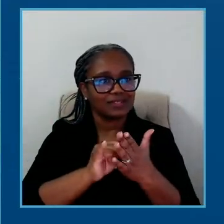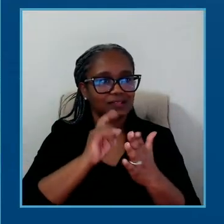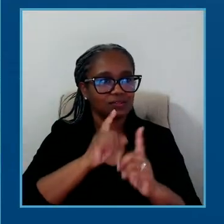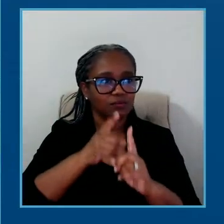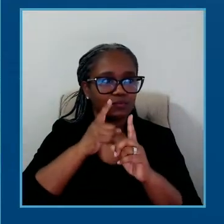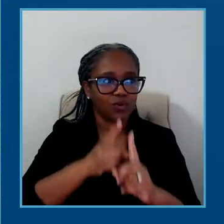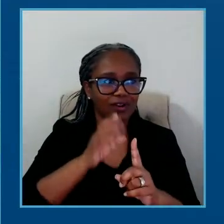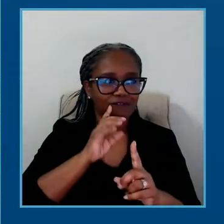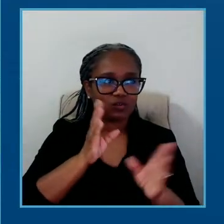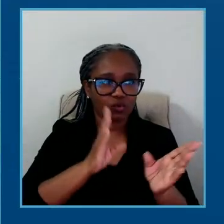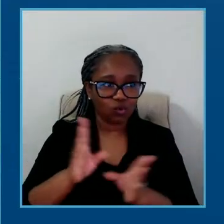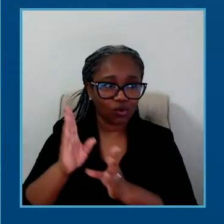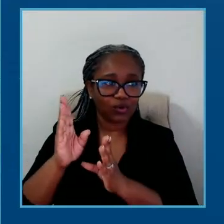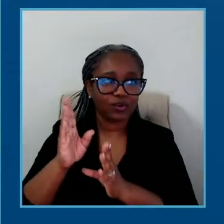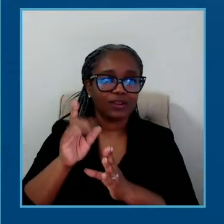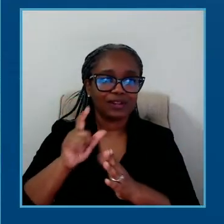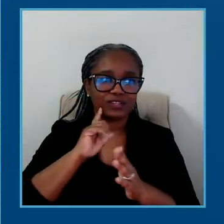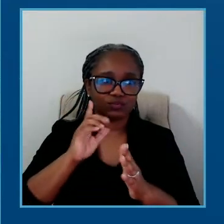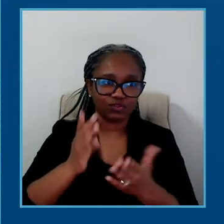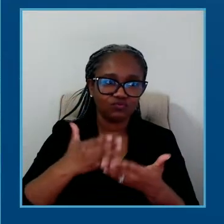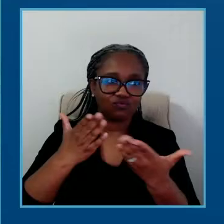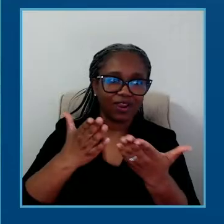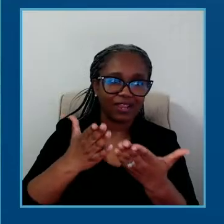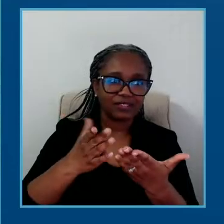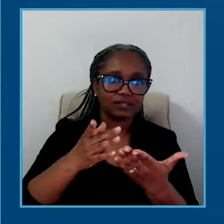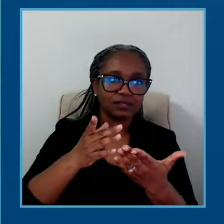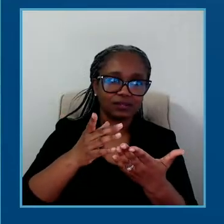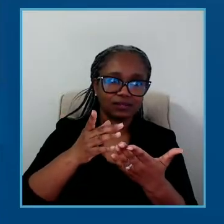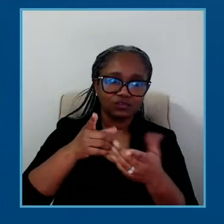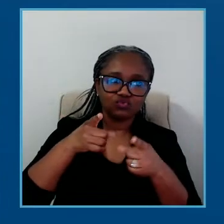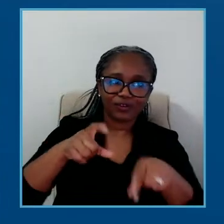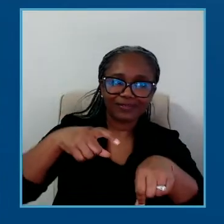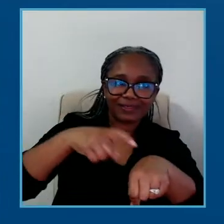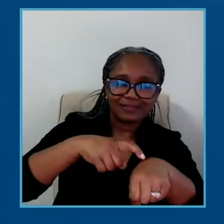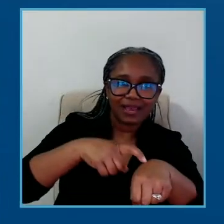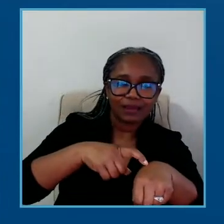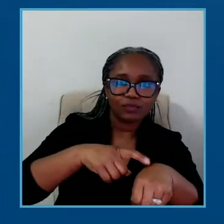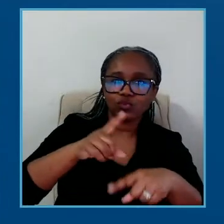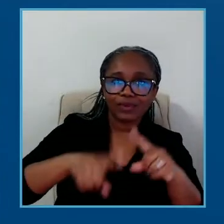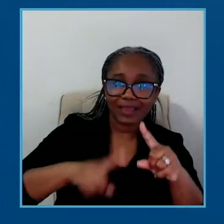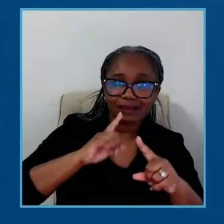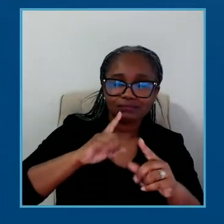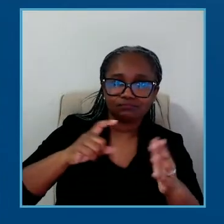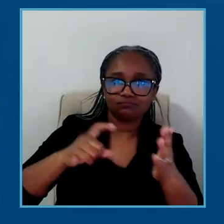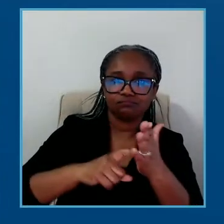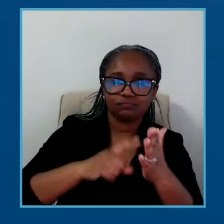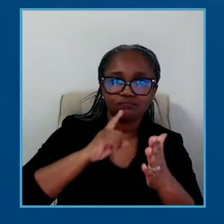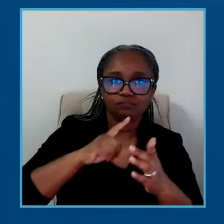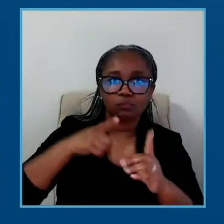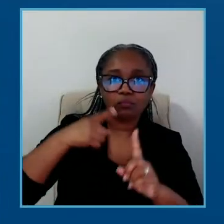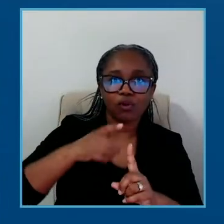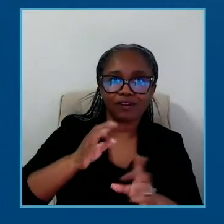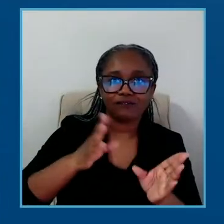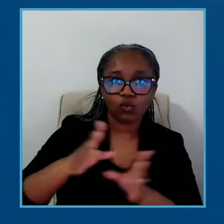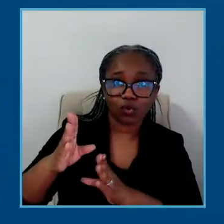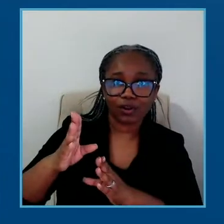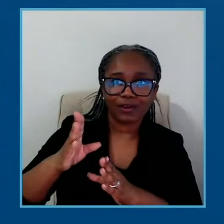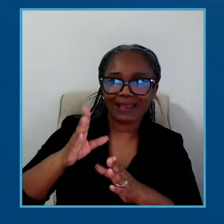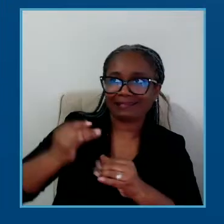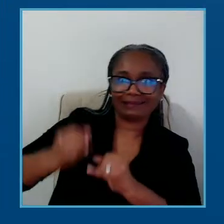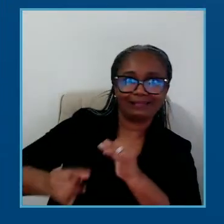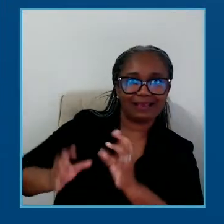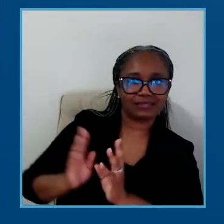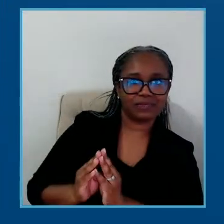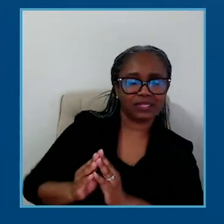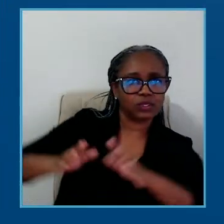a point of order that a motion was improperly adopted at the last meeting because that motion was never seconded. It's too late to raise that